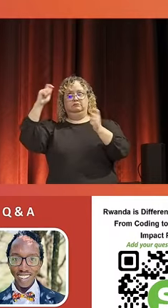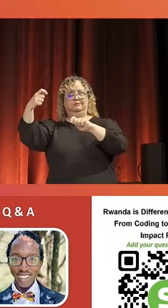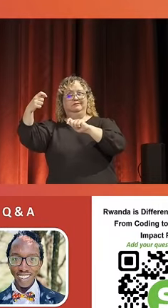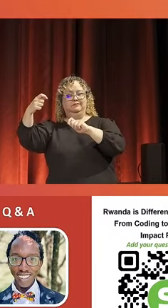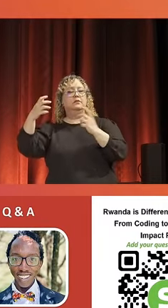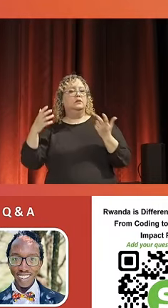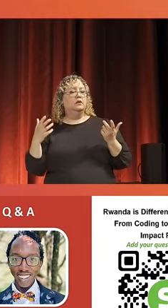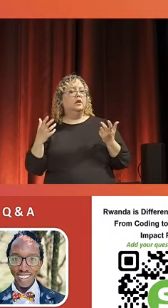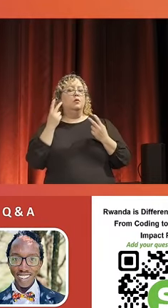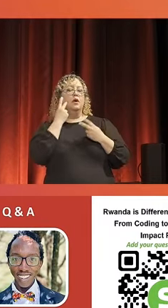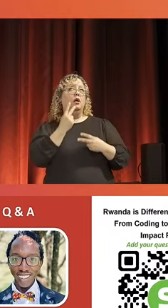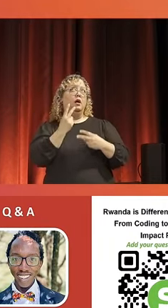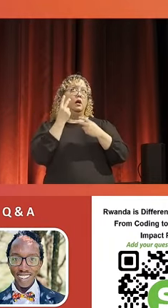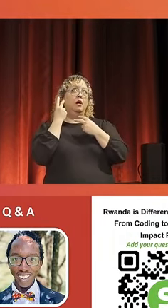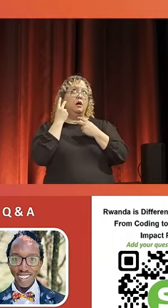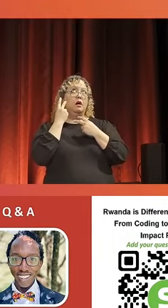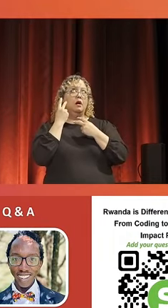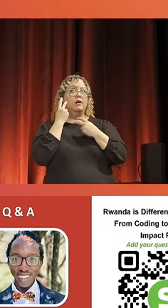how things were,